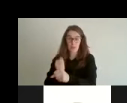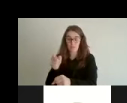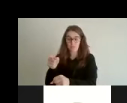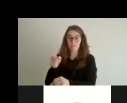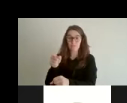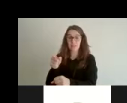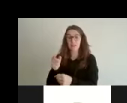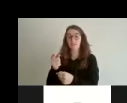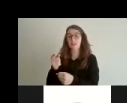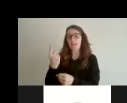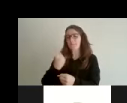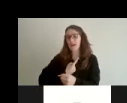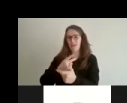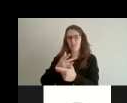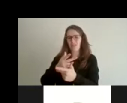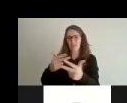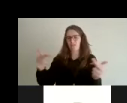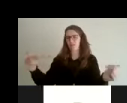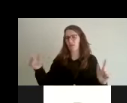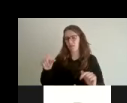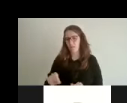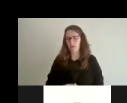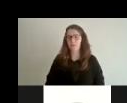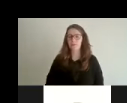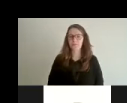demand diversity of our outcome, our students.